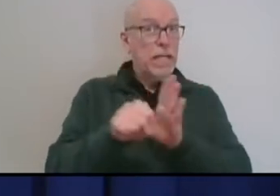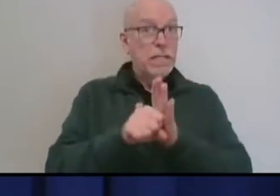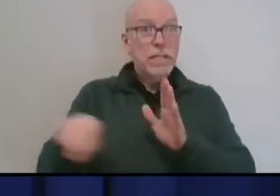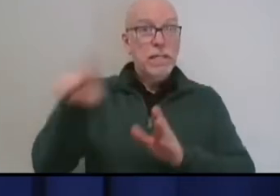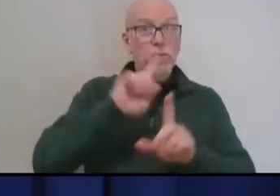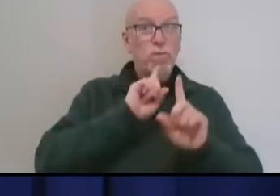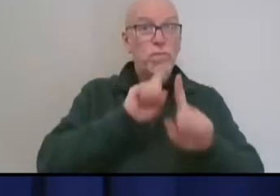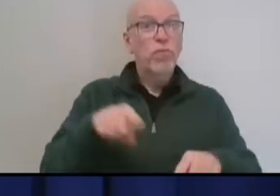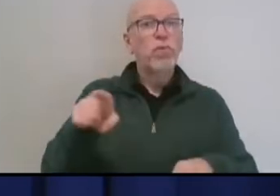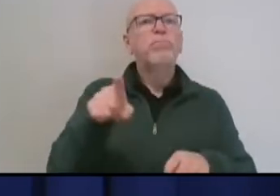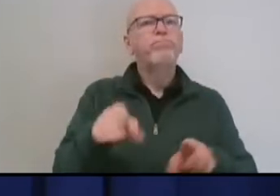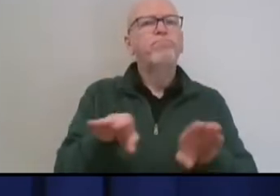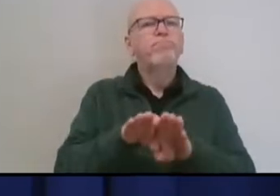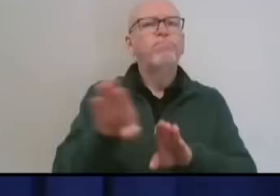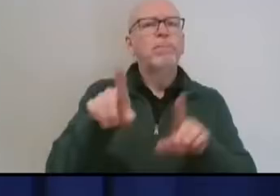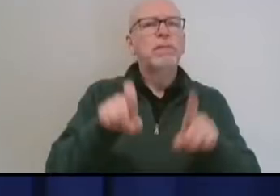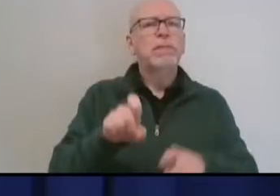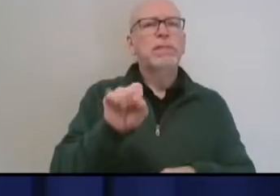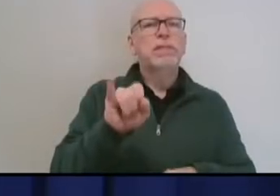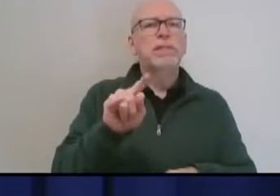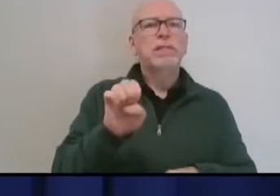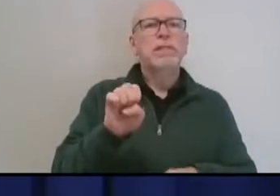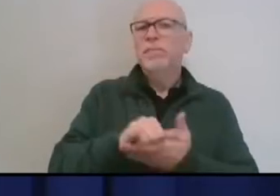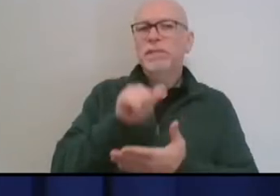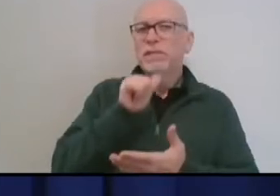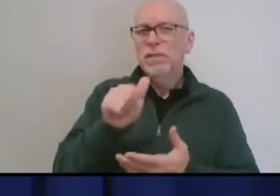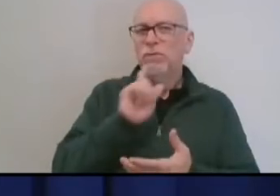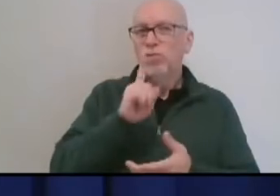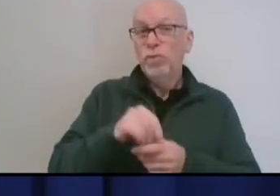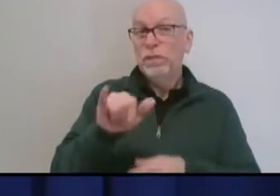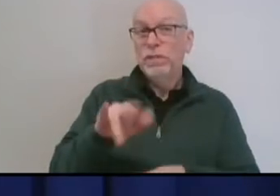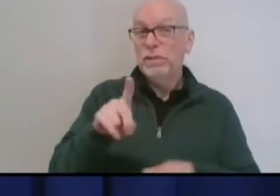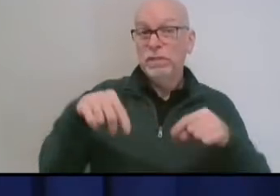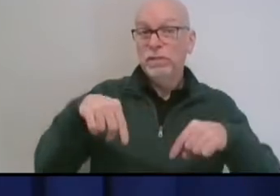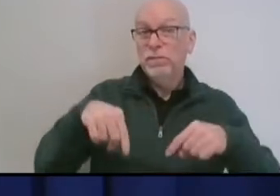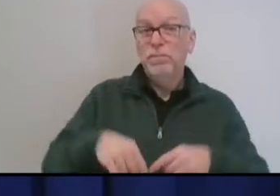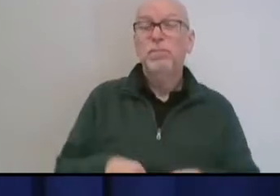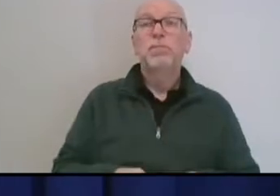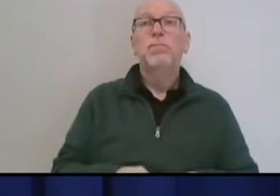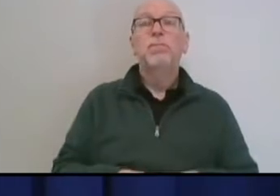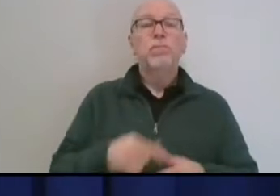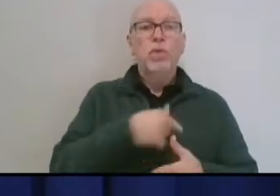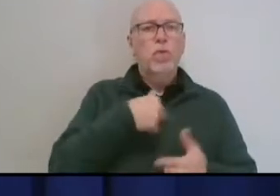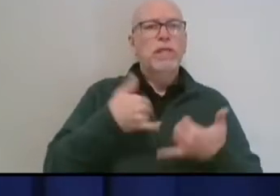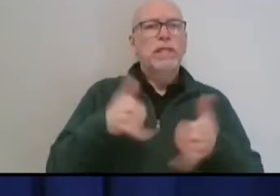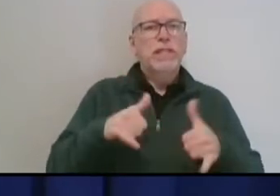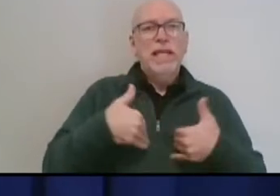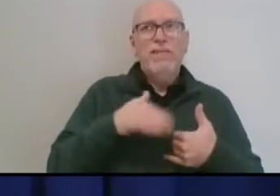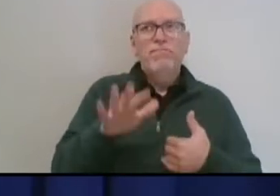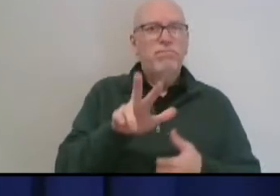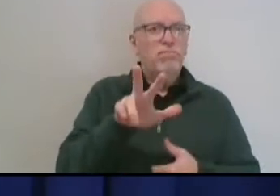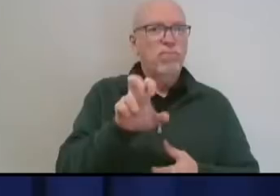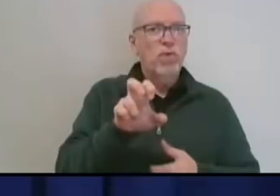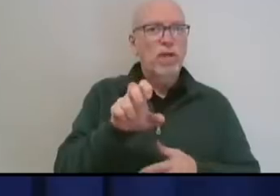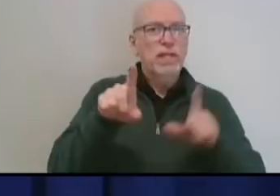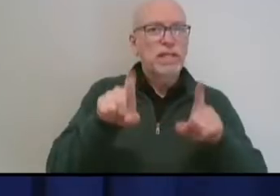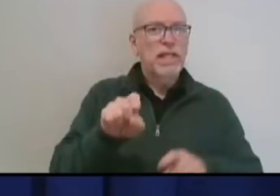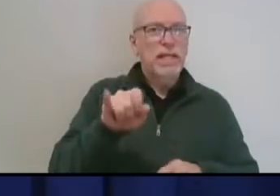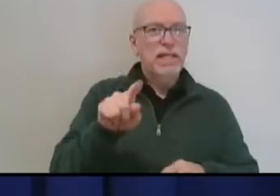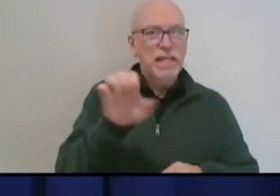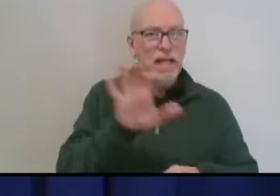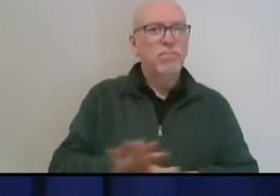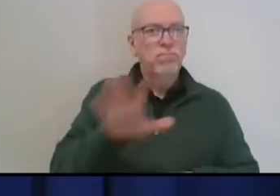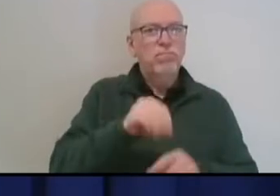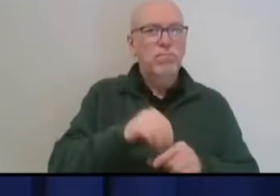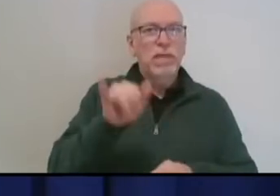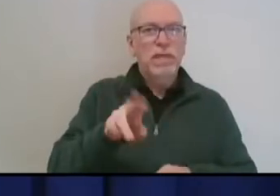they've closed test sites. That is not the case in Indiana. As I mentioned, we still have almost 300 testing sites available around the